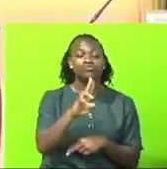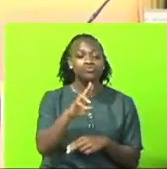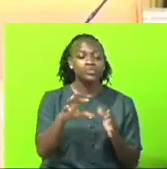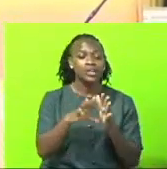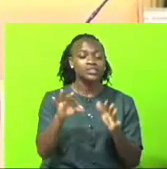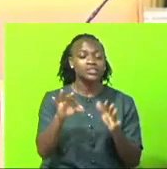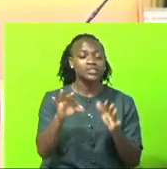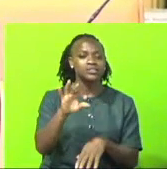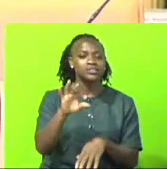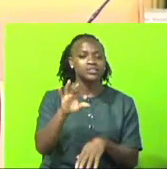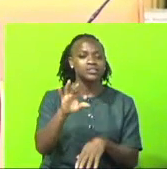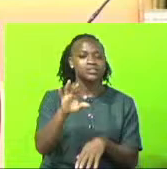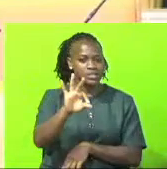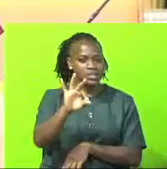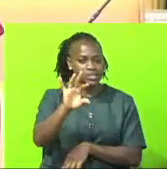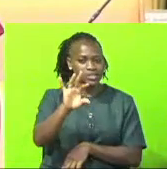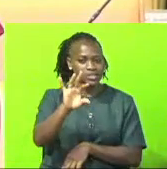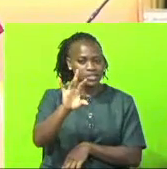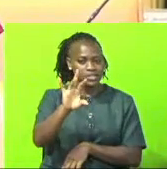1G and H.